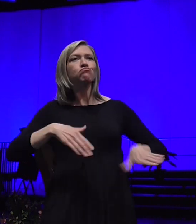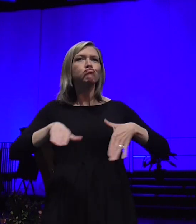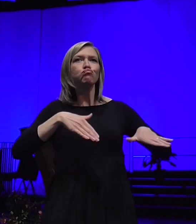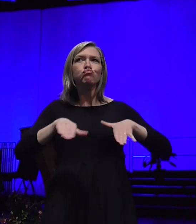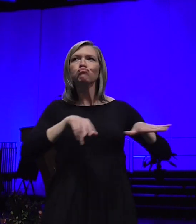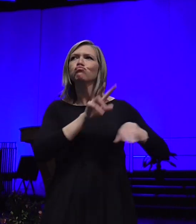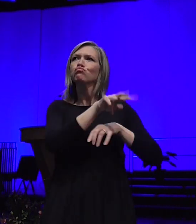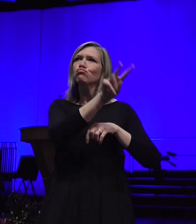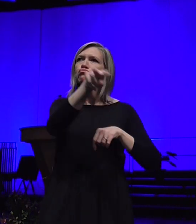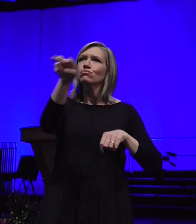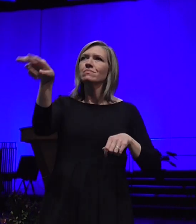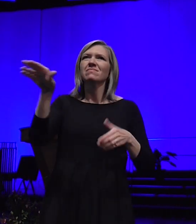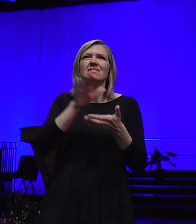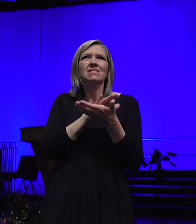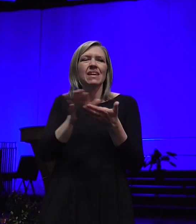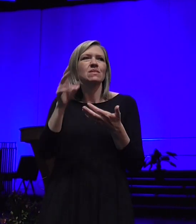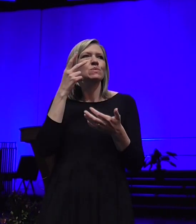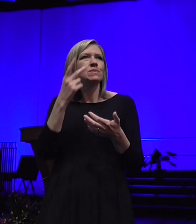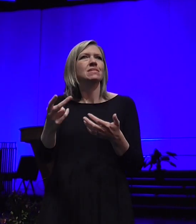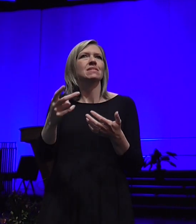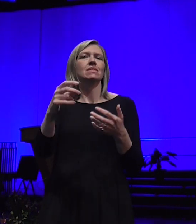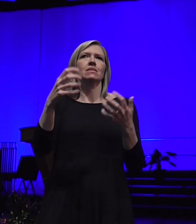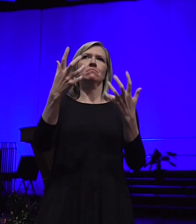great to see this thing in action.